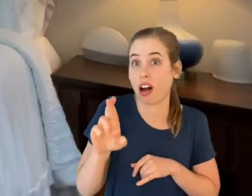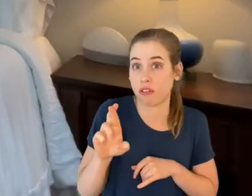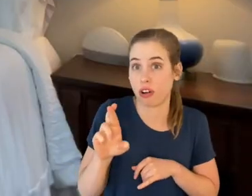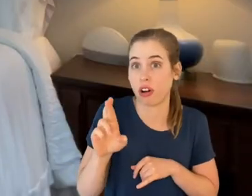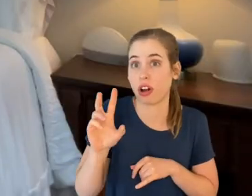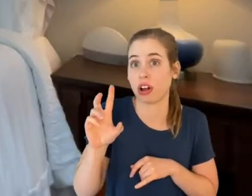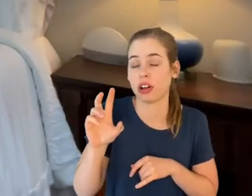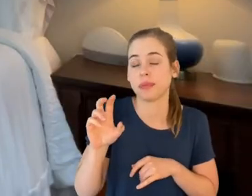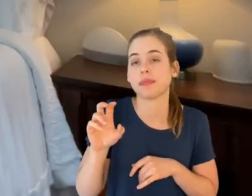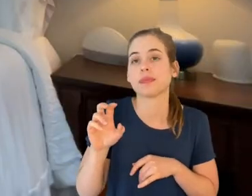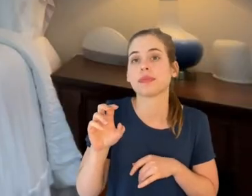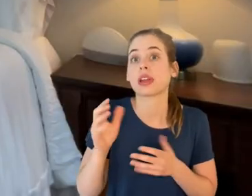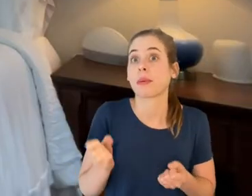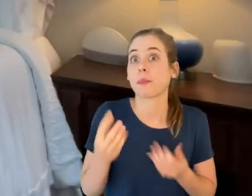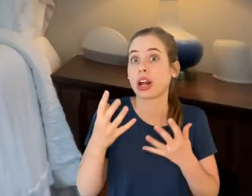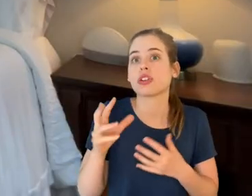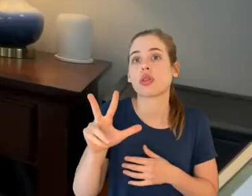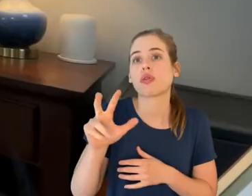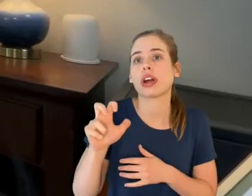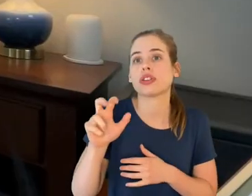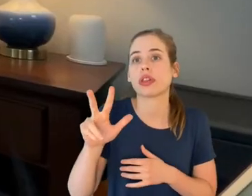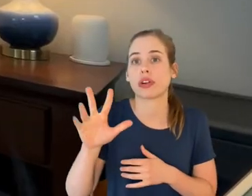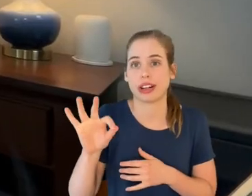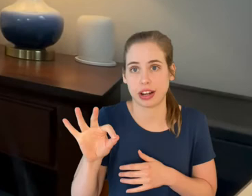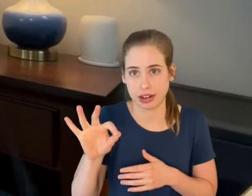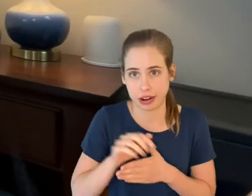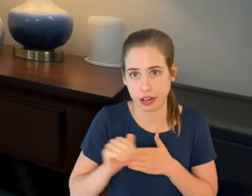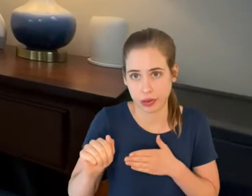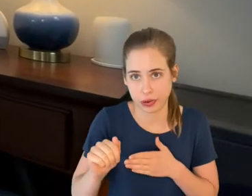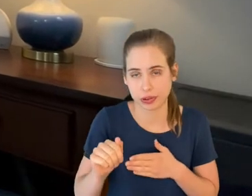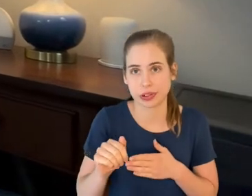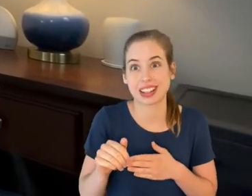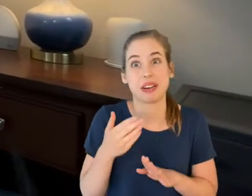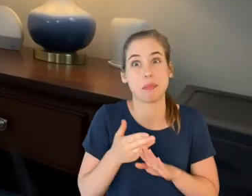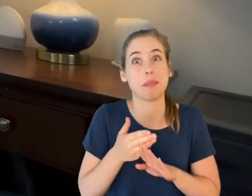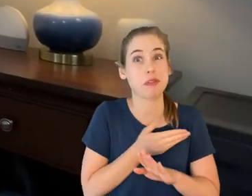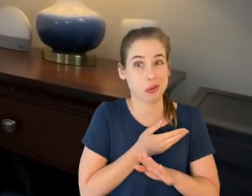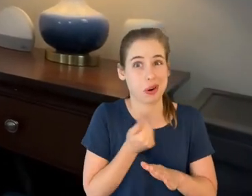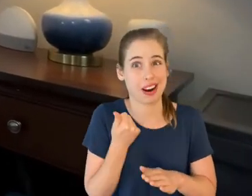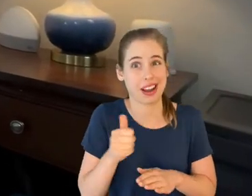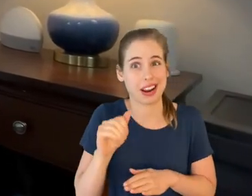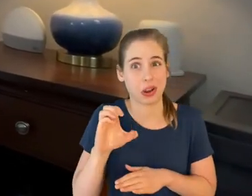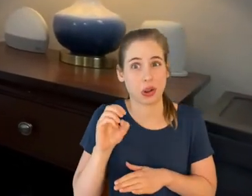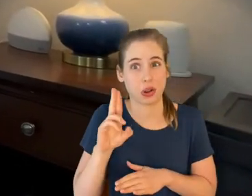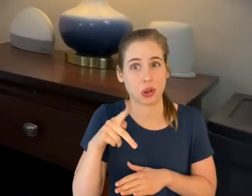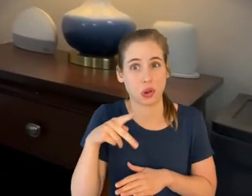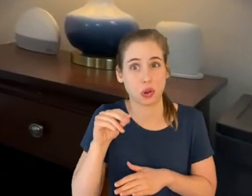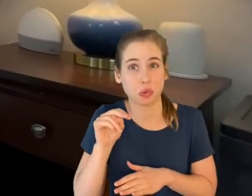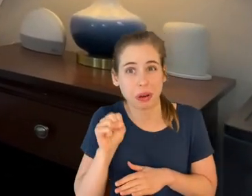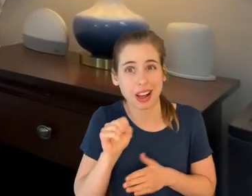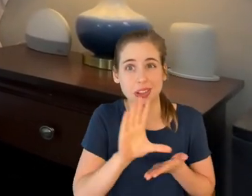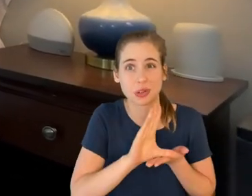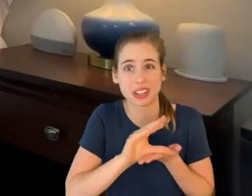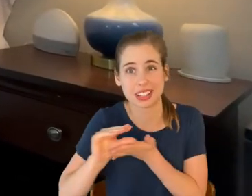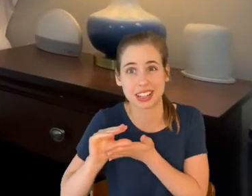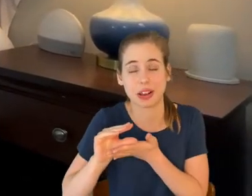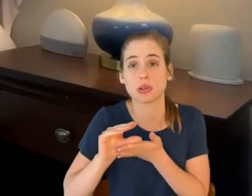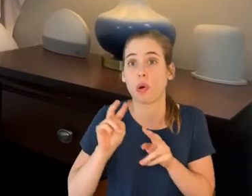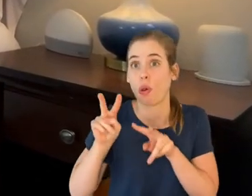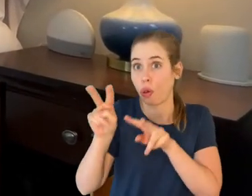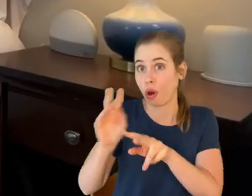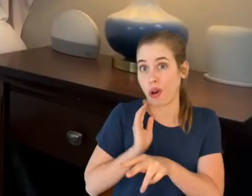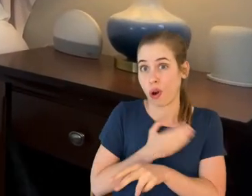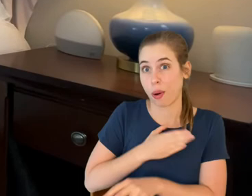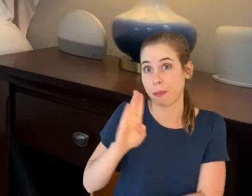outside is $339. All of these prices are before any discounts. So definitely check out our blog or our